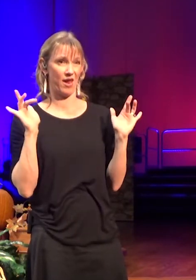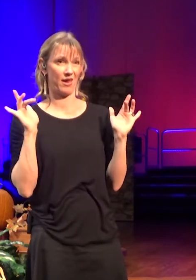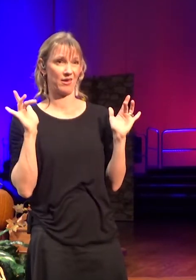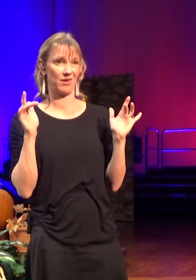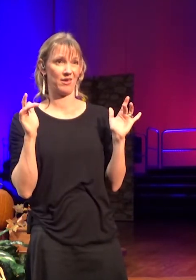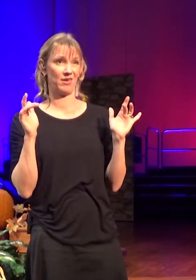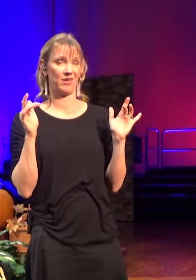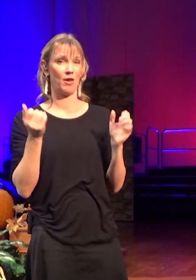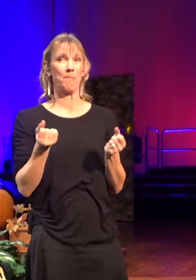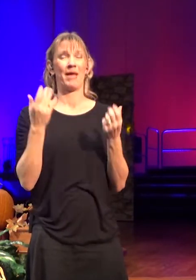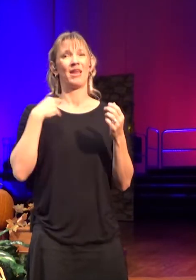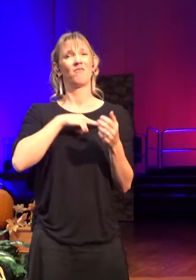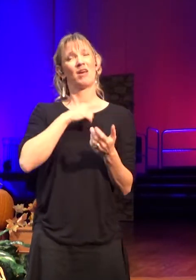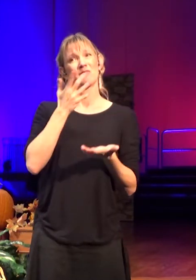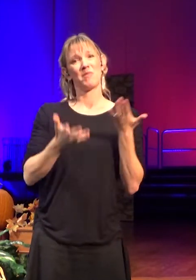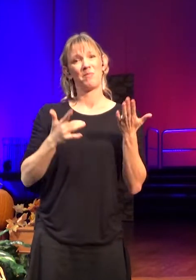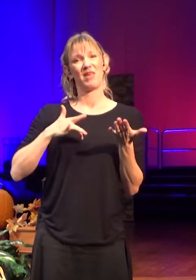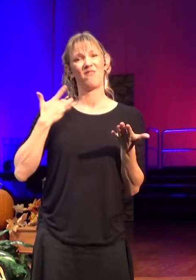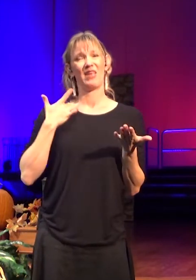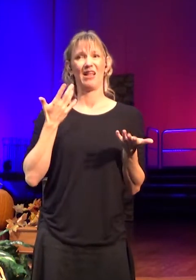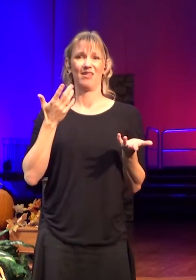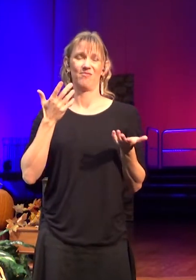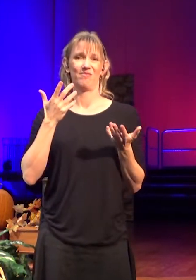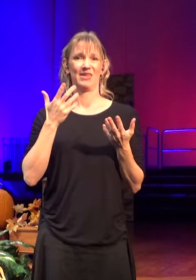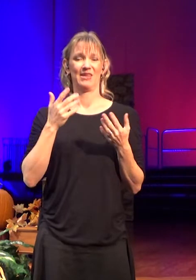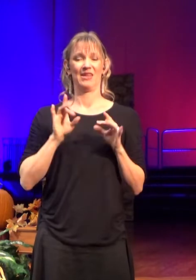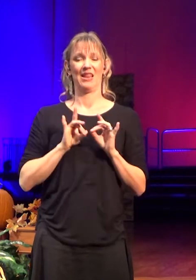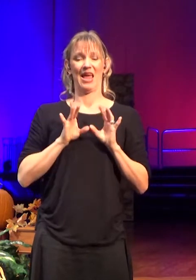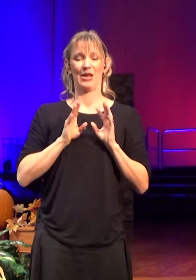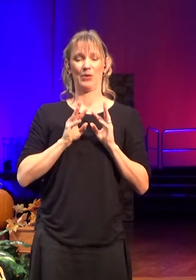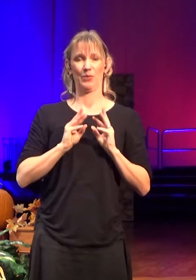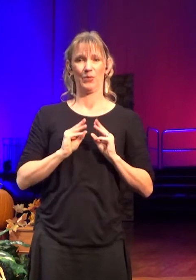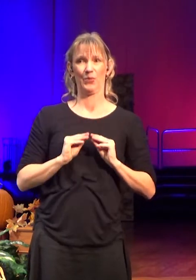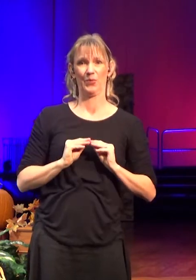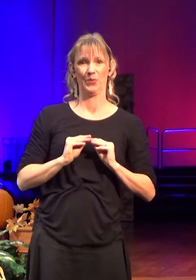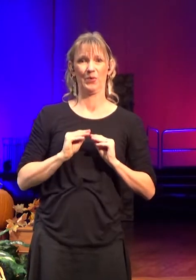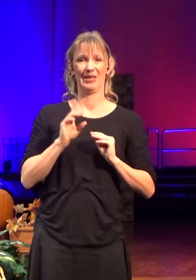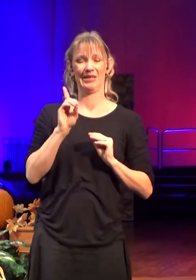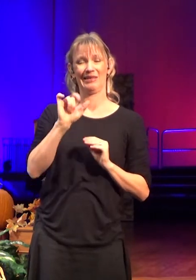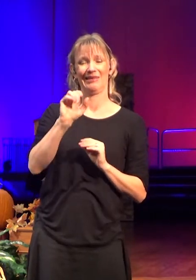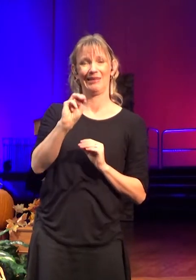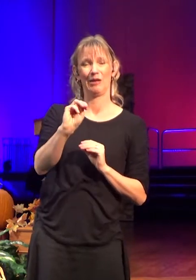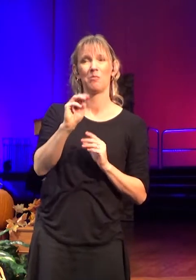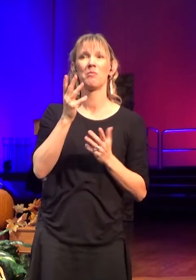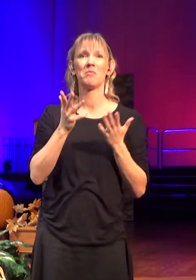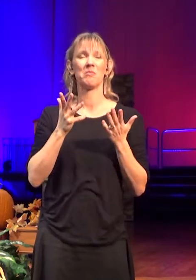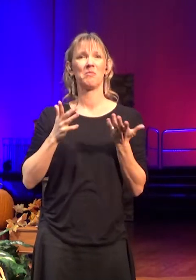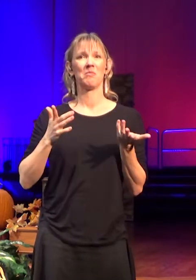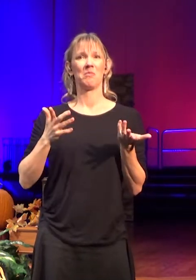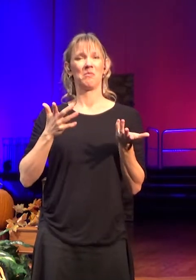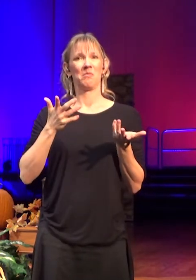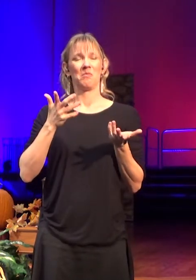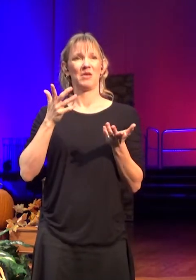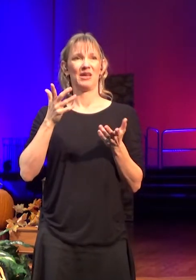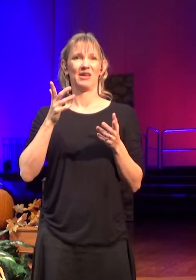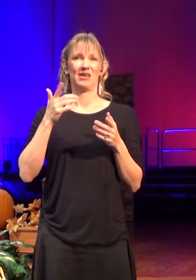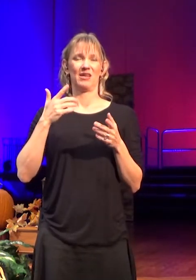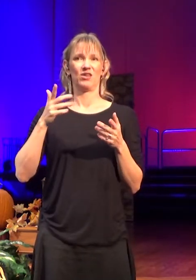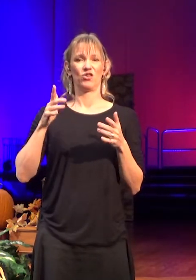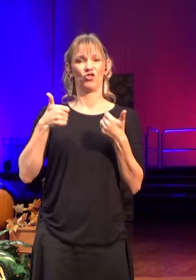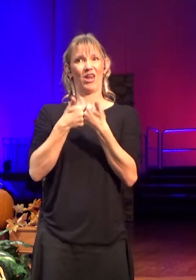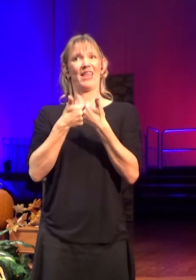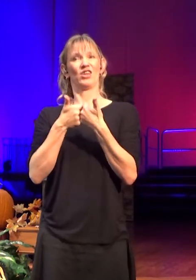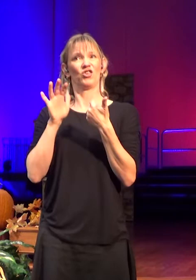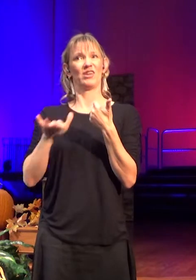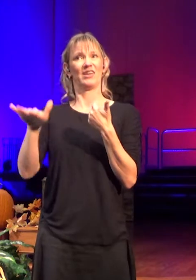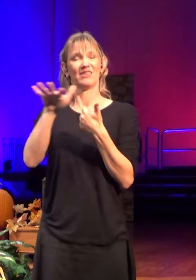A lot of us who might be feeling dim have to come to understand that no matter how challenging things are